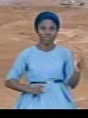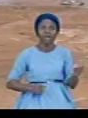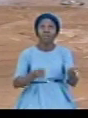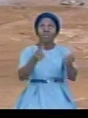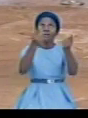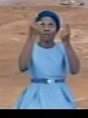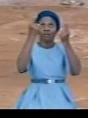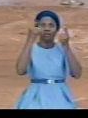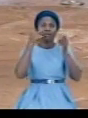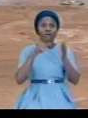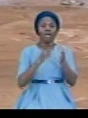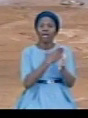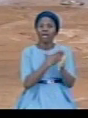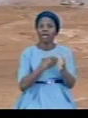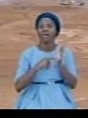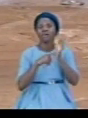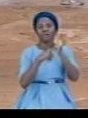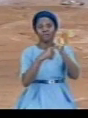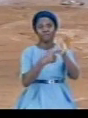manifest your